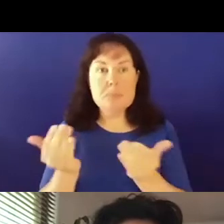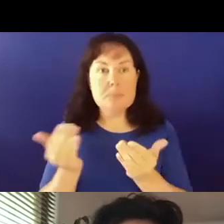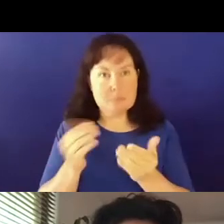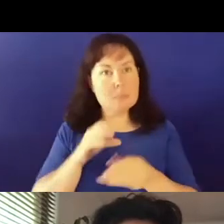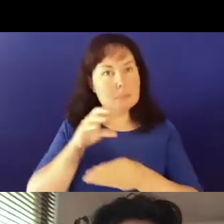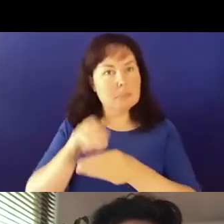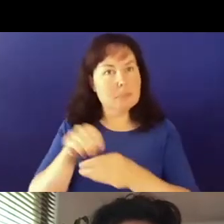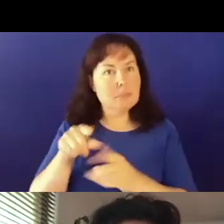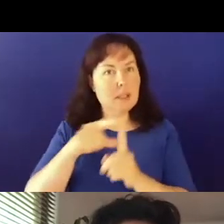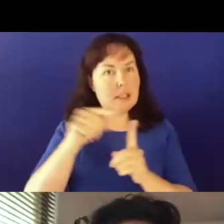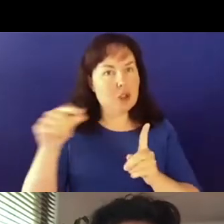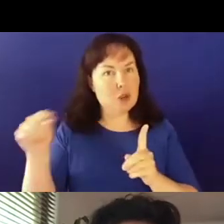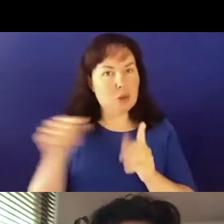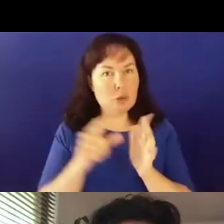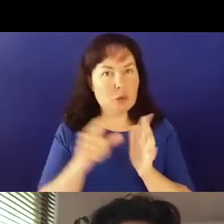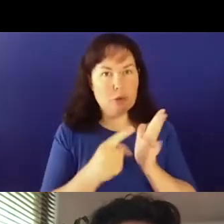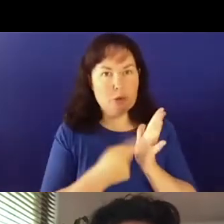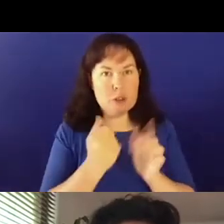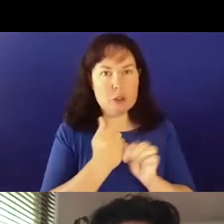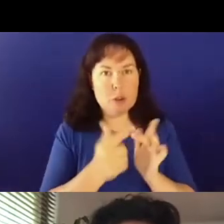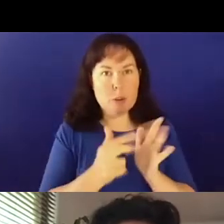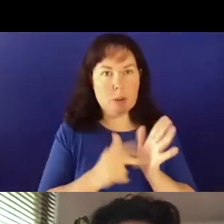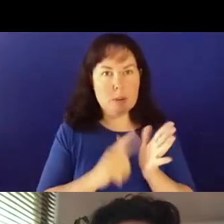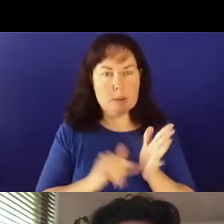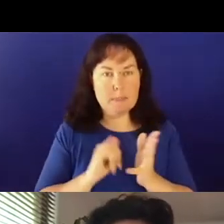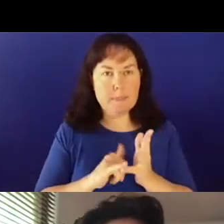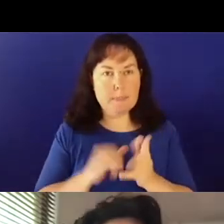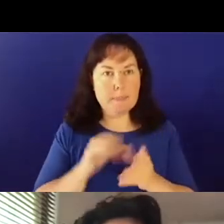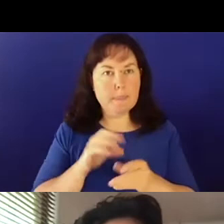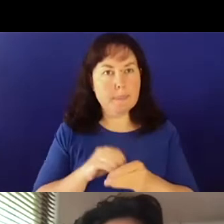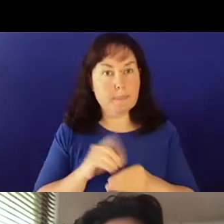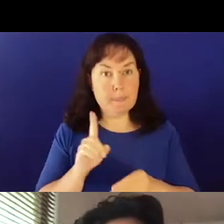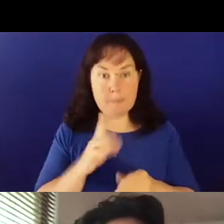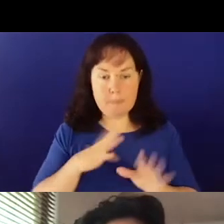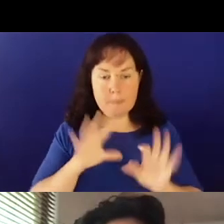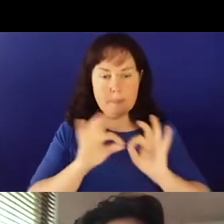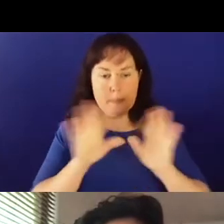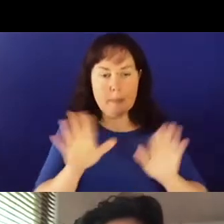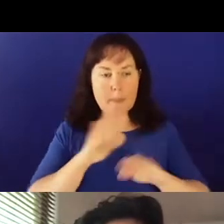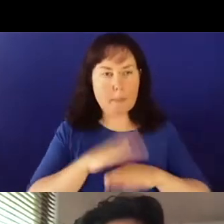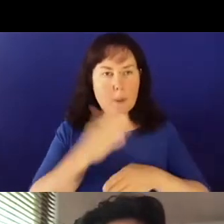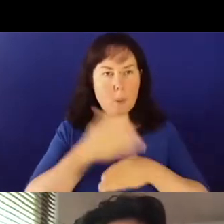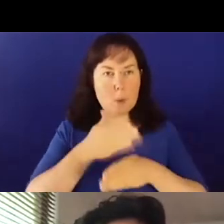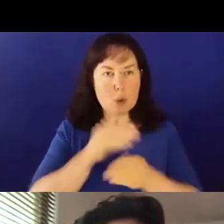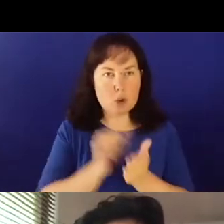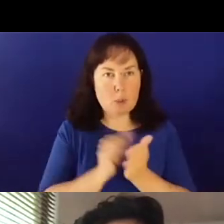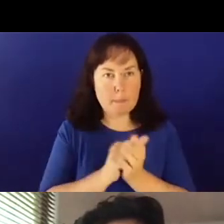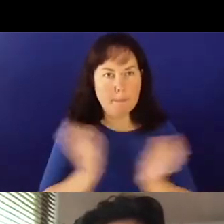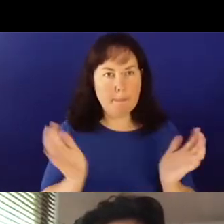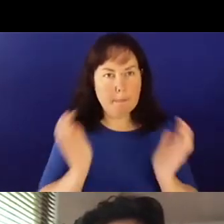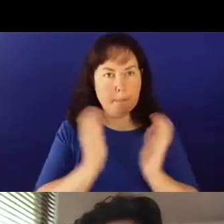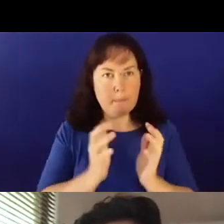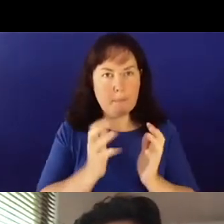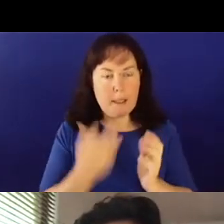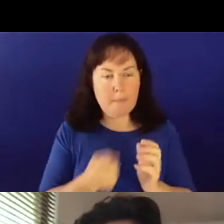the admin side, which is the exciting part, just to clarify around the workshop and the process from here, we take teams of either 2